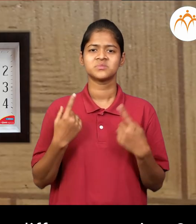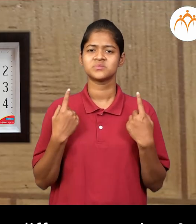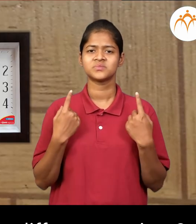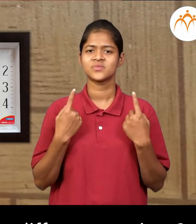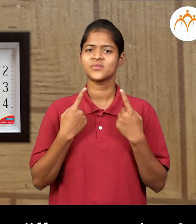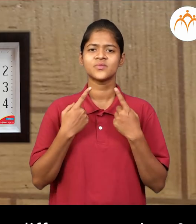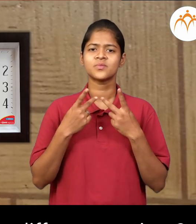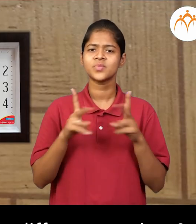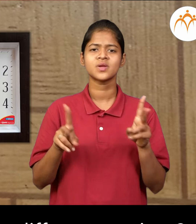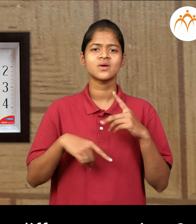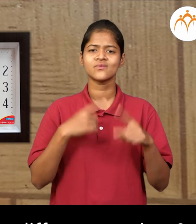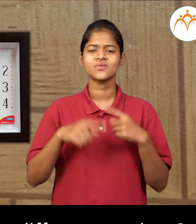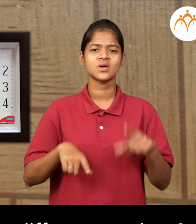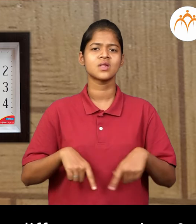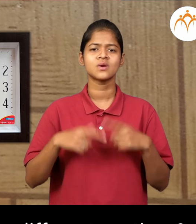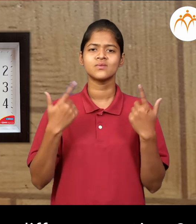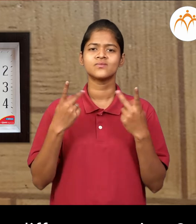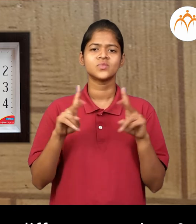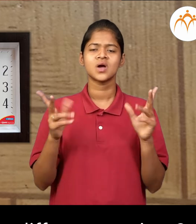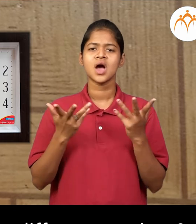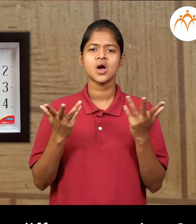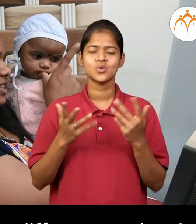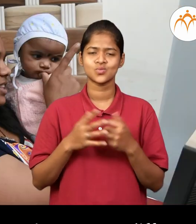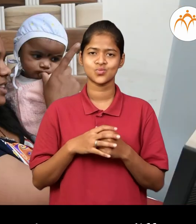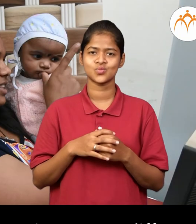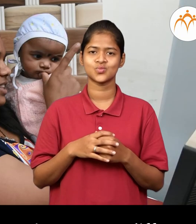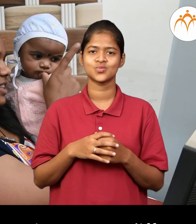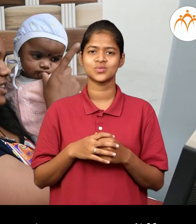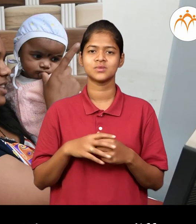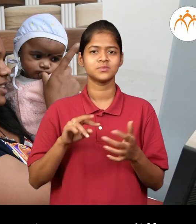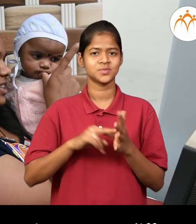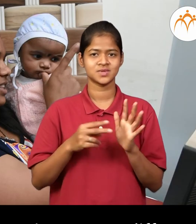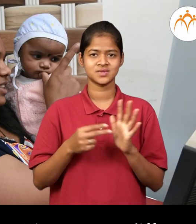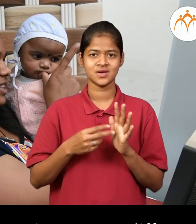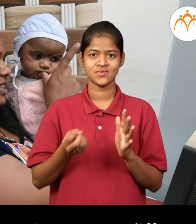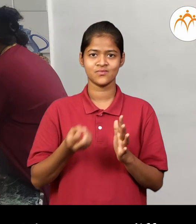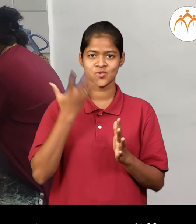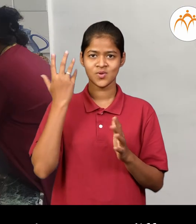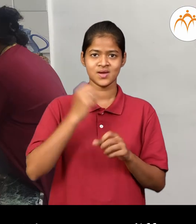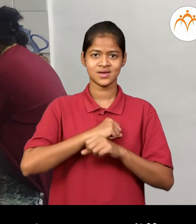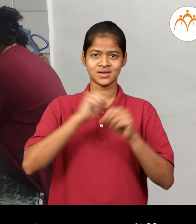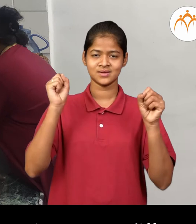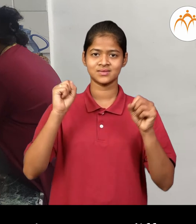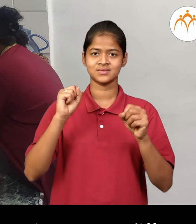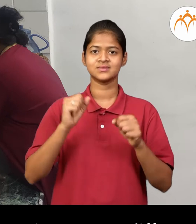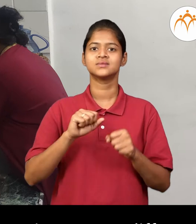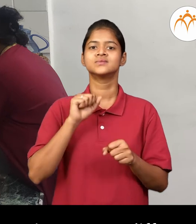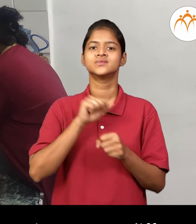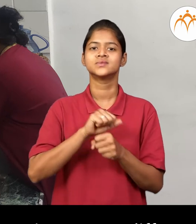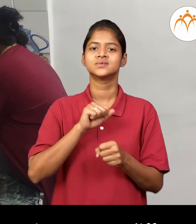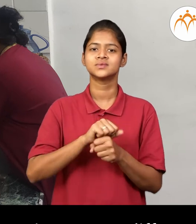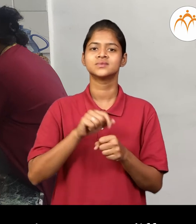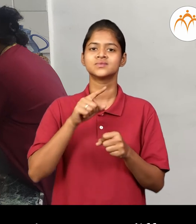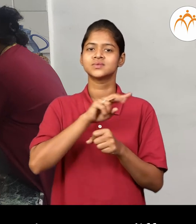come they have different routines? The tasks they perform after getting up are